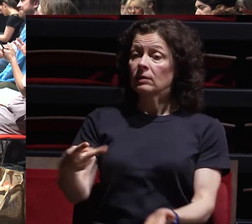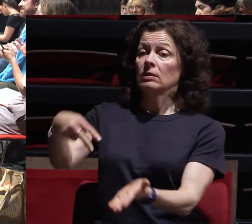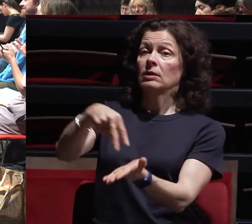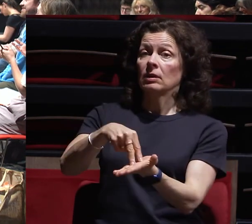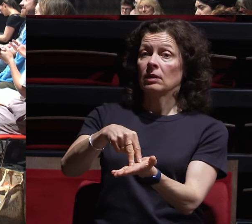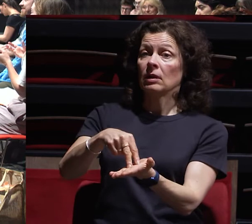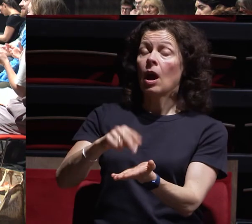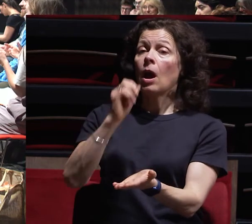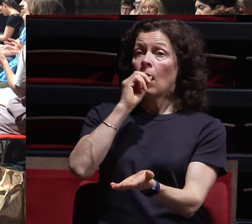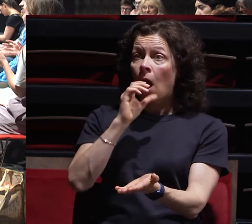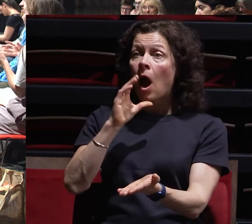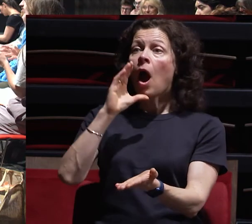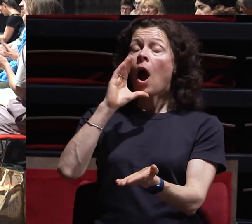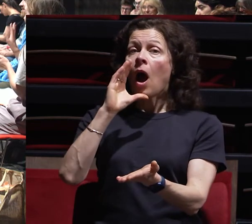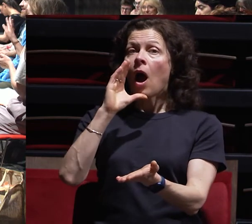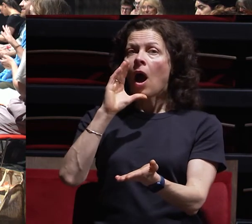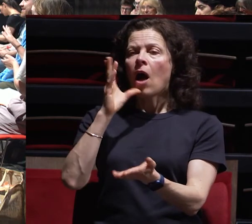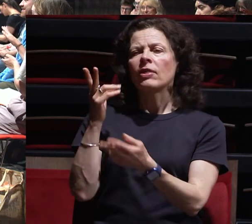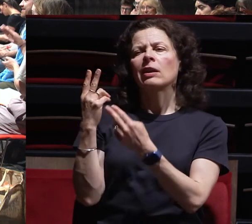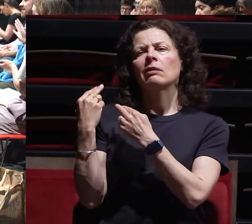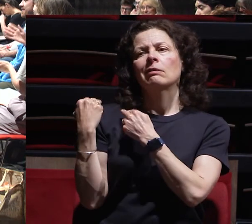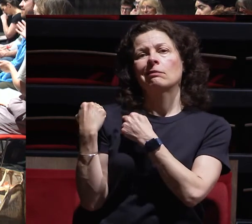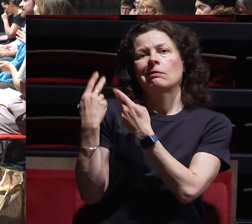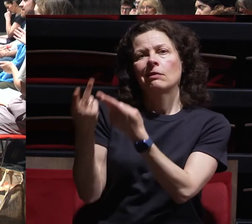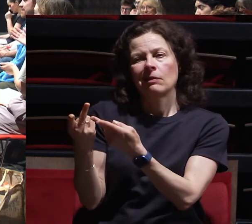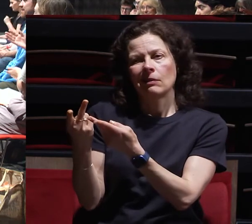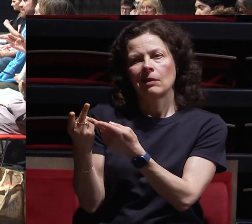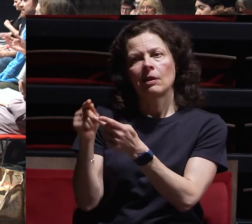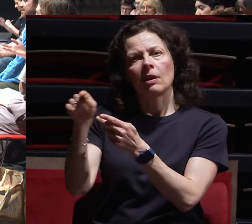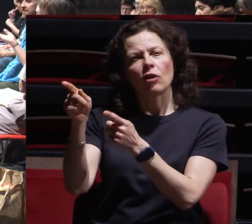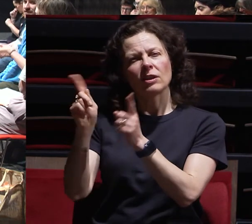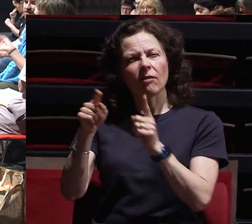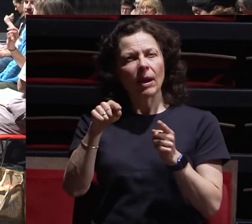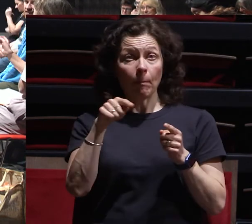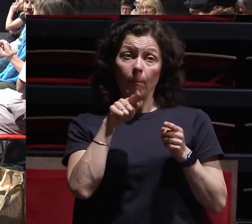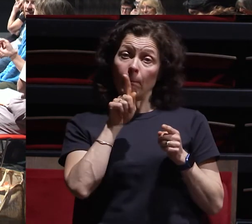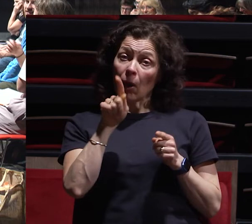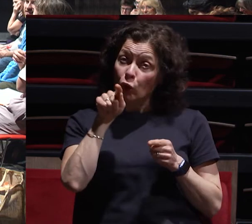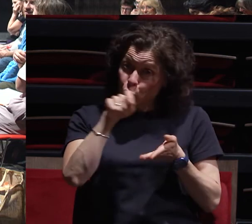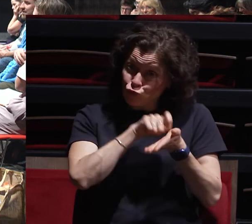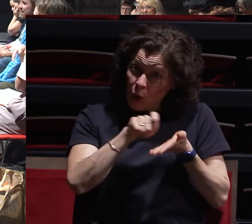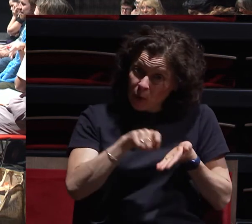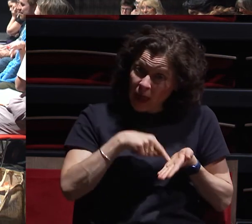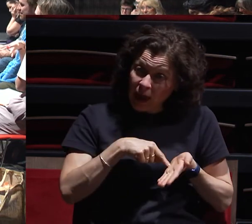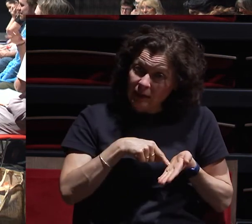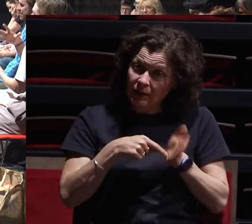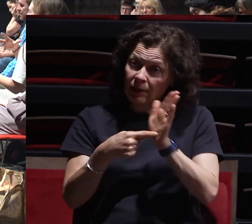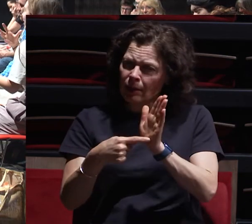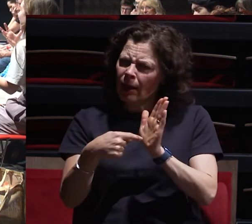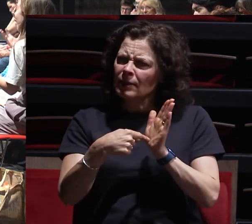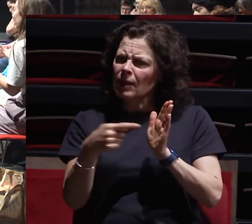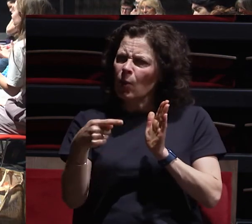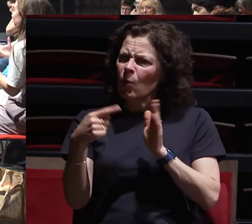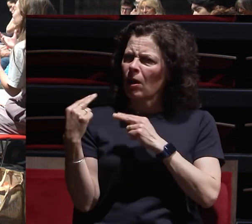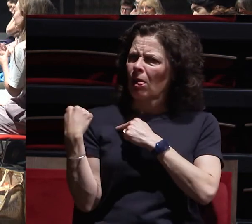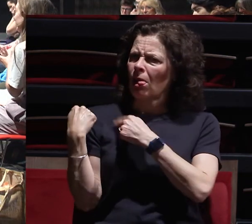mouth and then you need to be like, it's on you, what happens? But you wrote that, so, and do you find